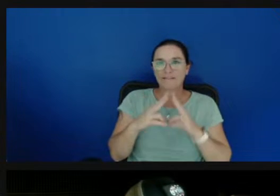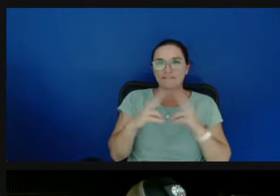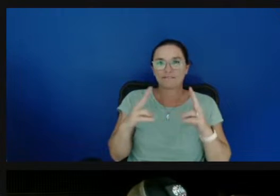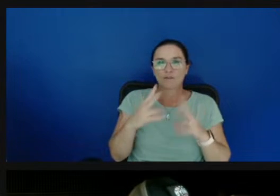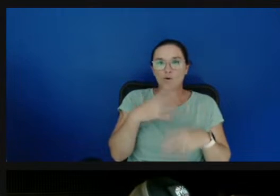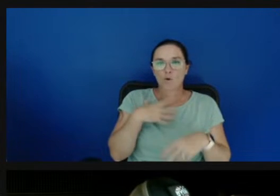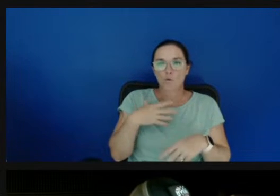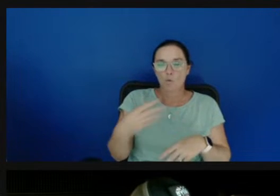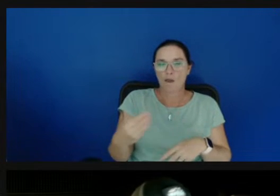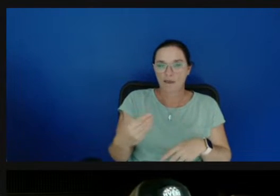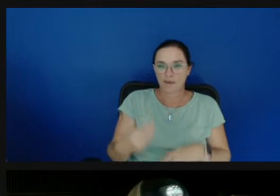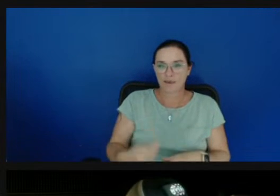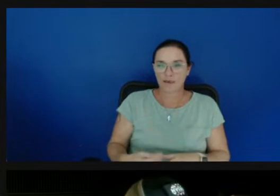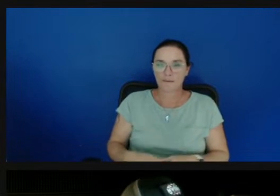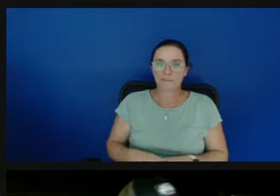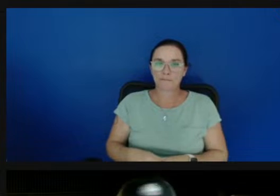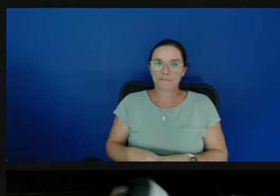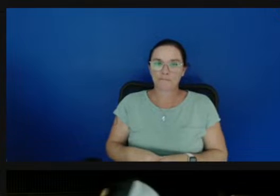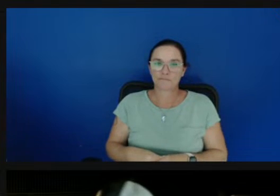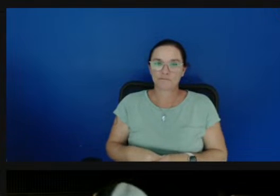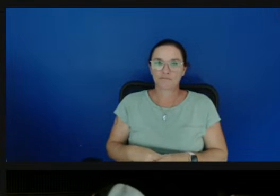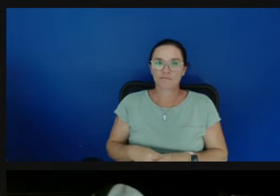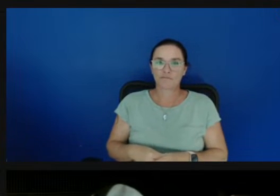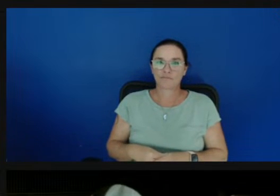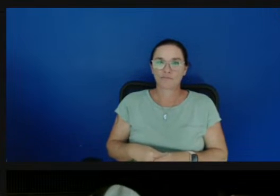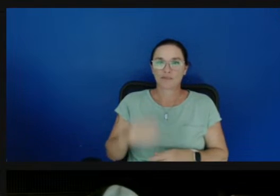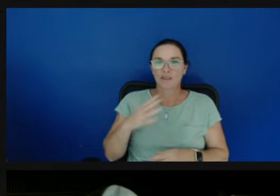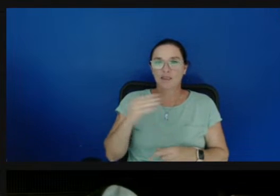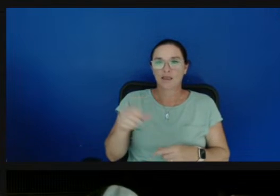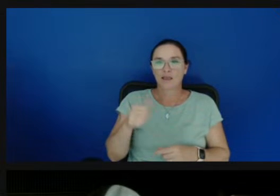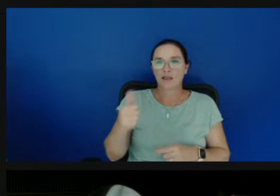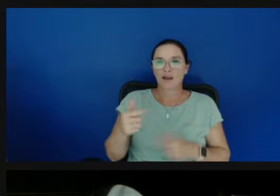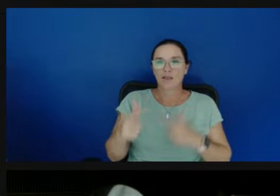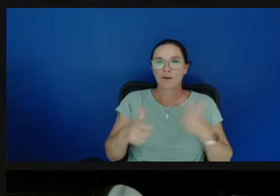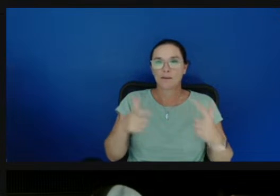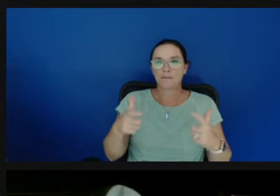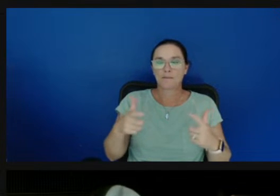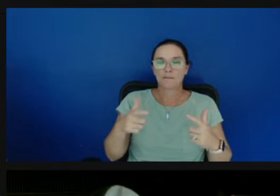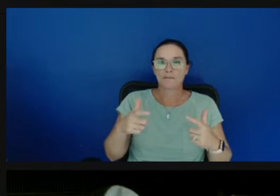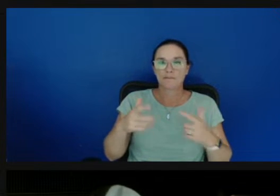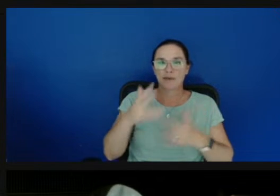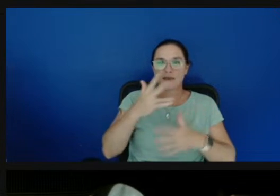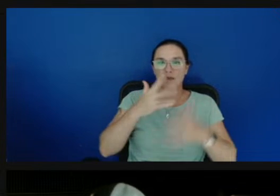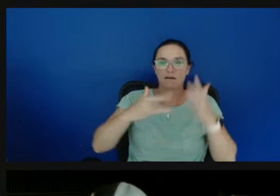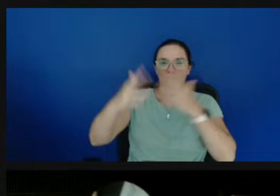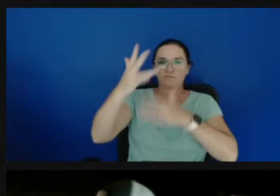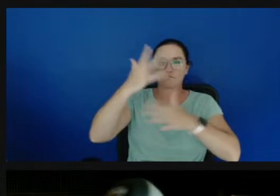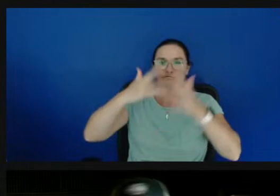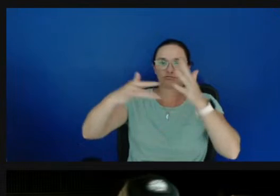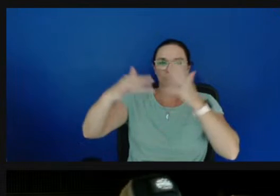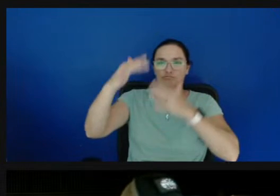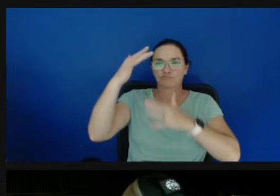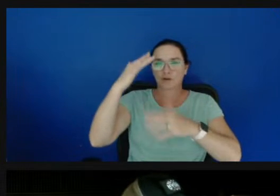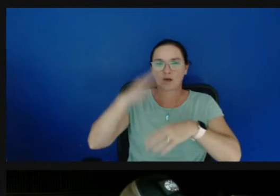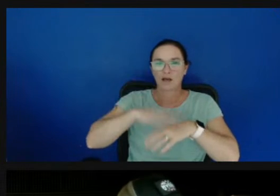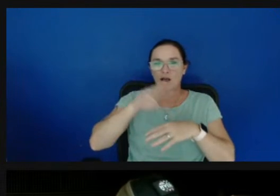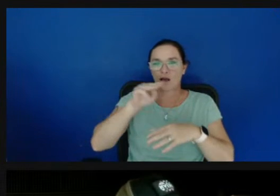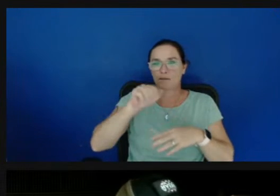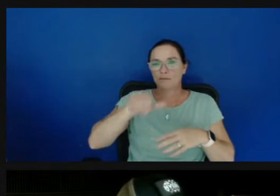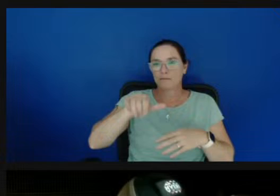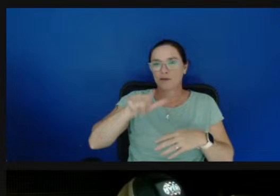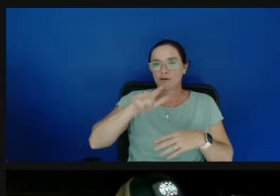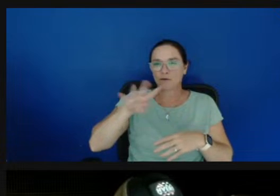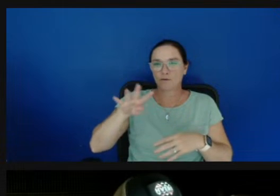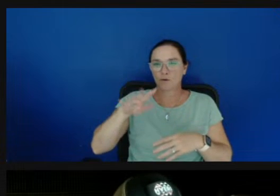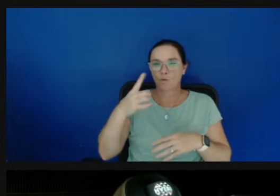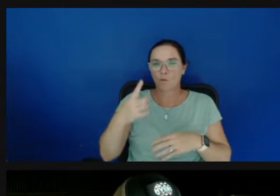appearance. And another big steam cloud on May 24th. This is one of the most famous images by Tai-Sing